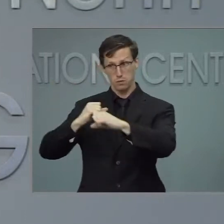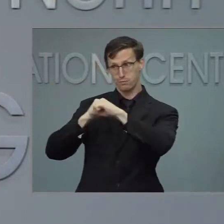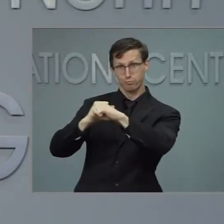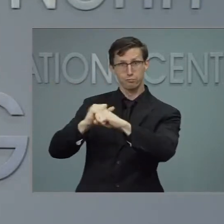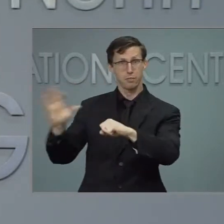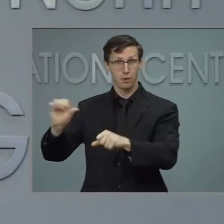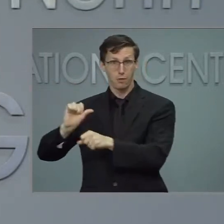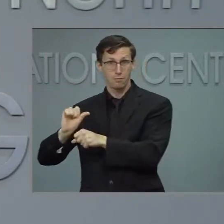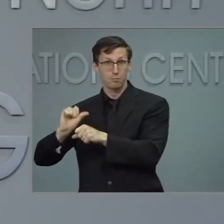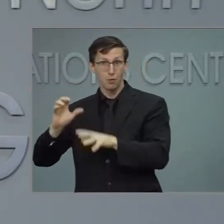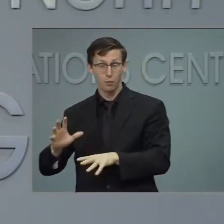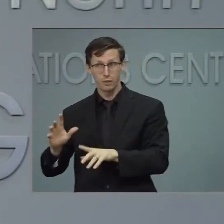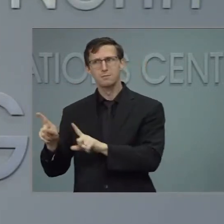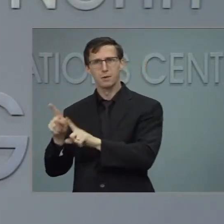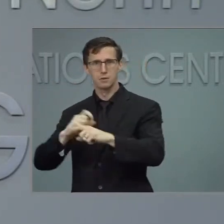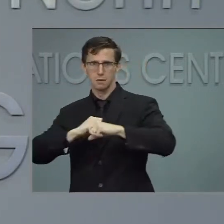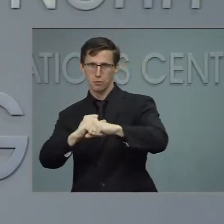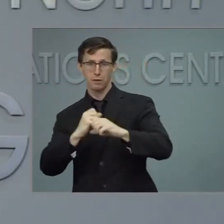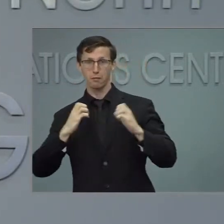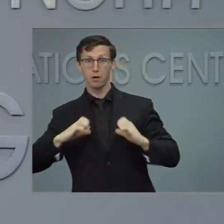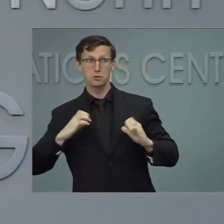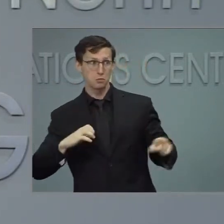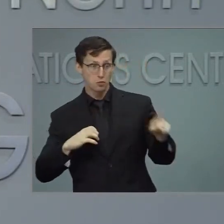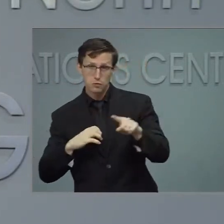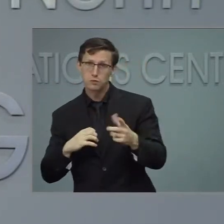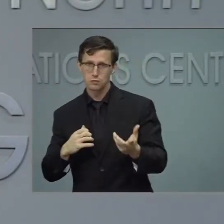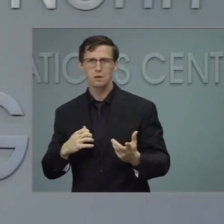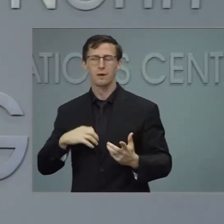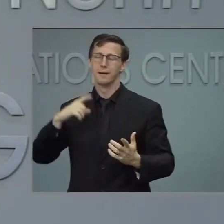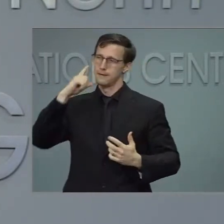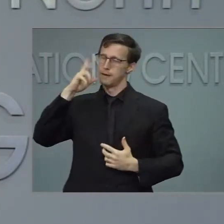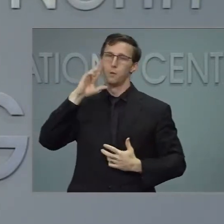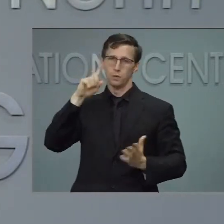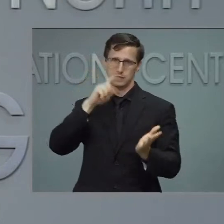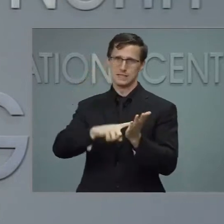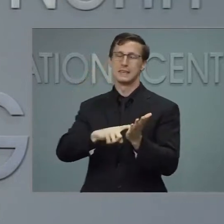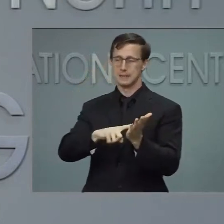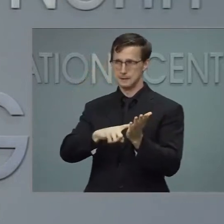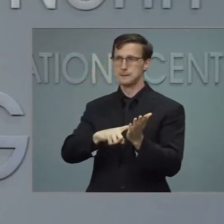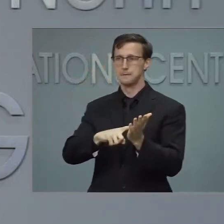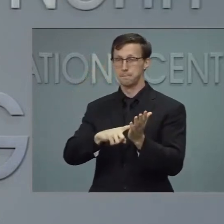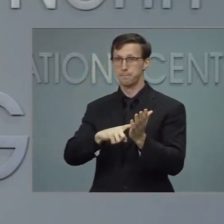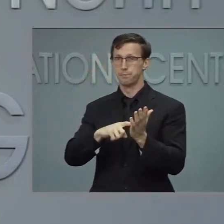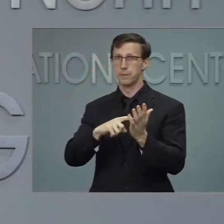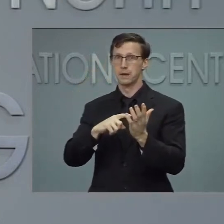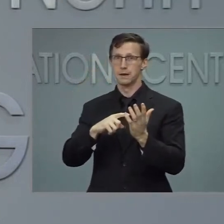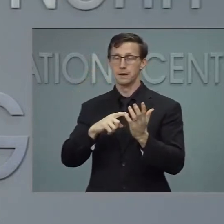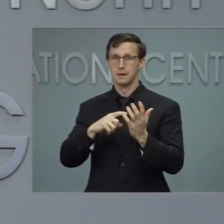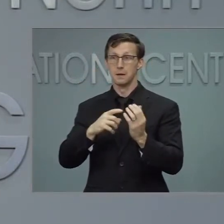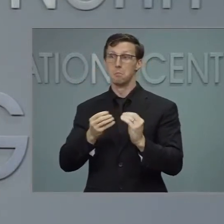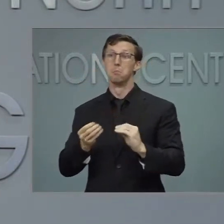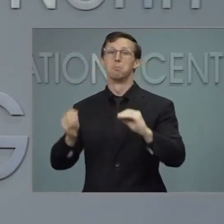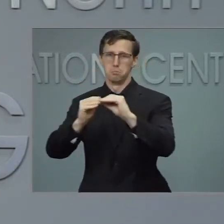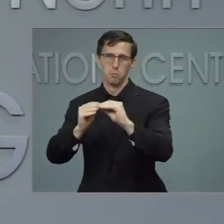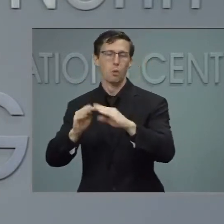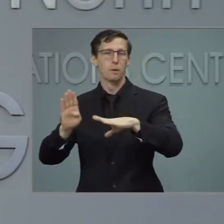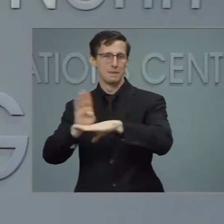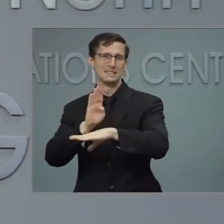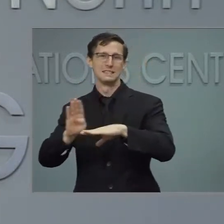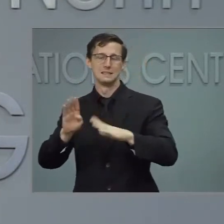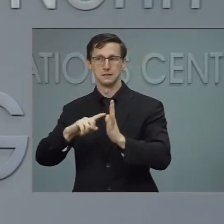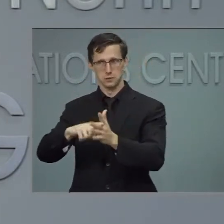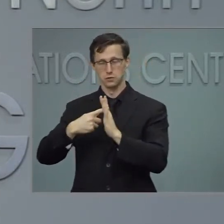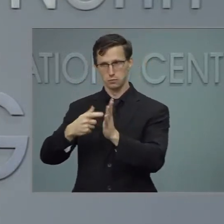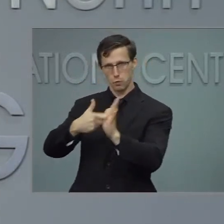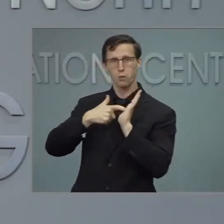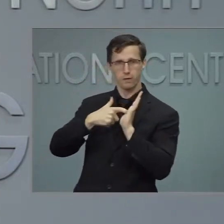protect their customers. So I think we're going to see an even more response with this executive